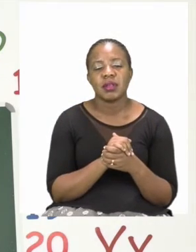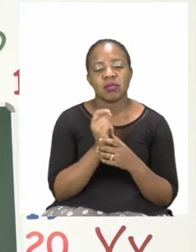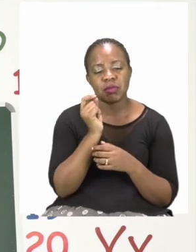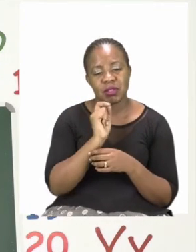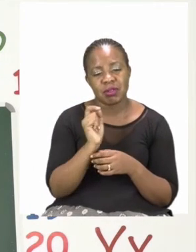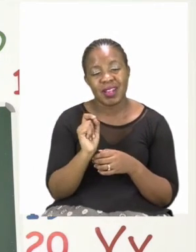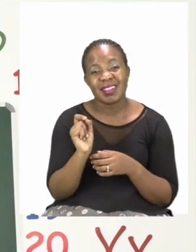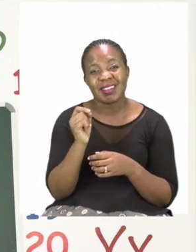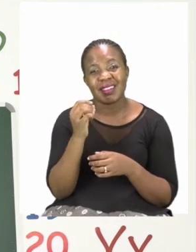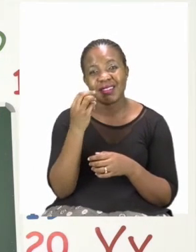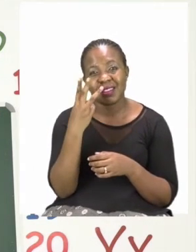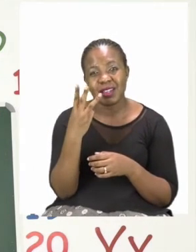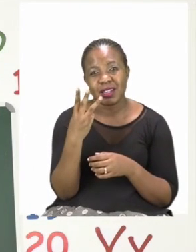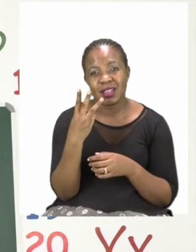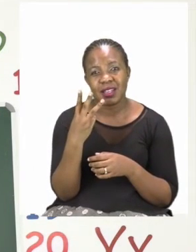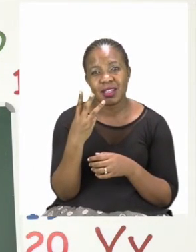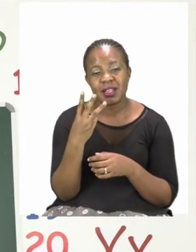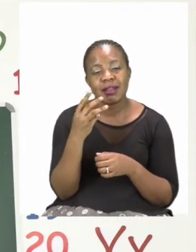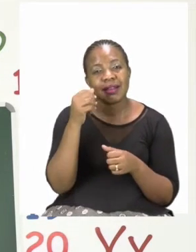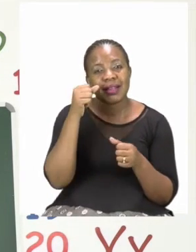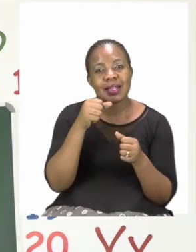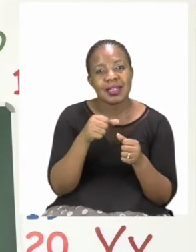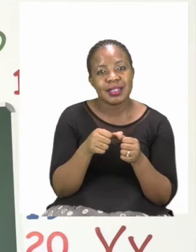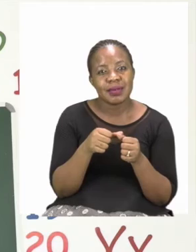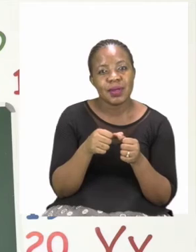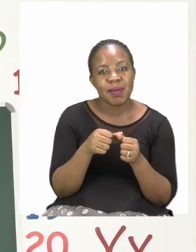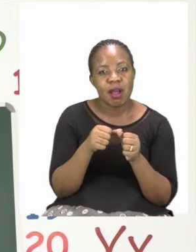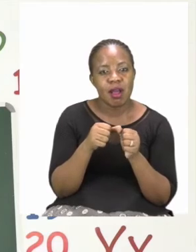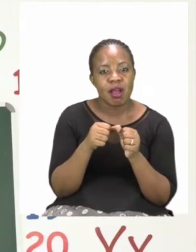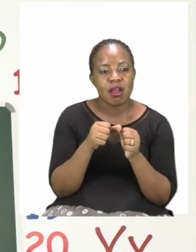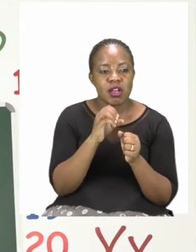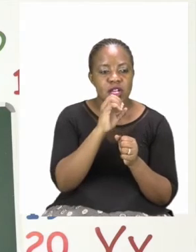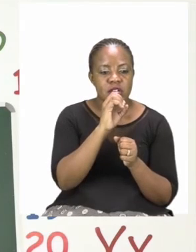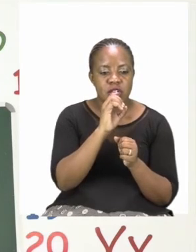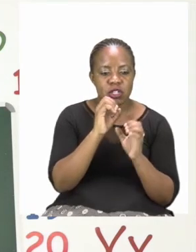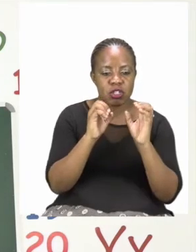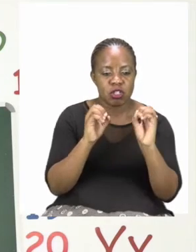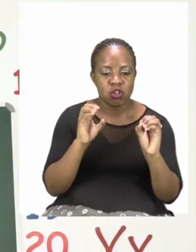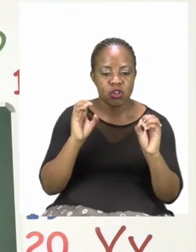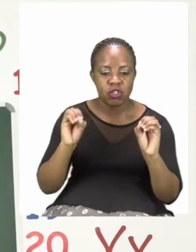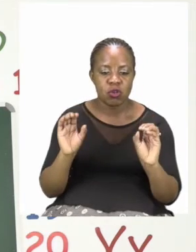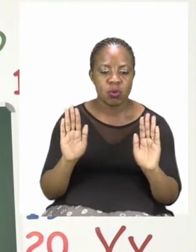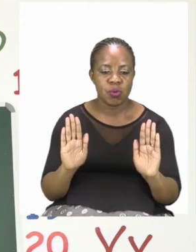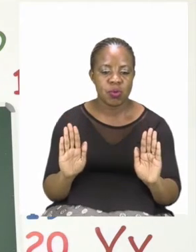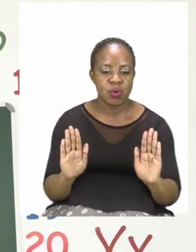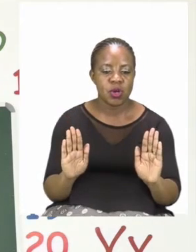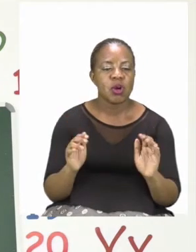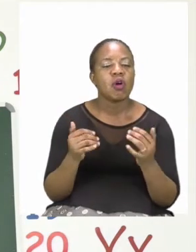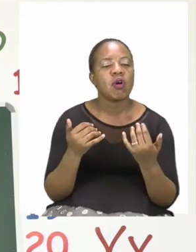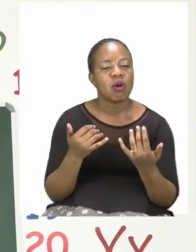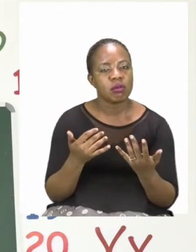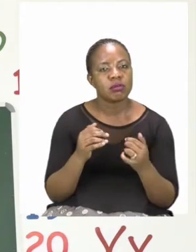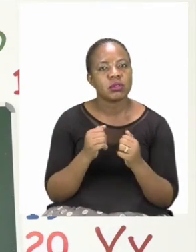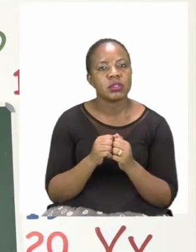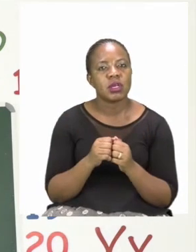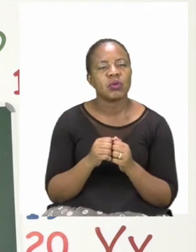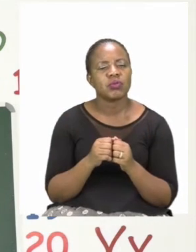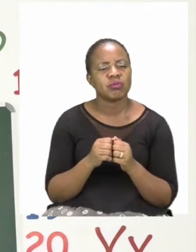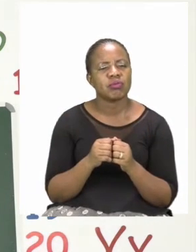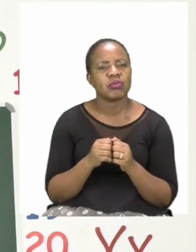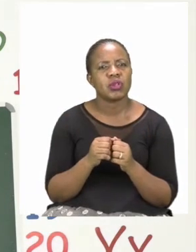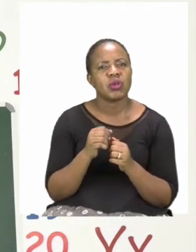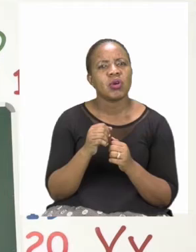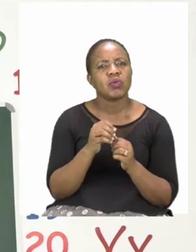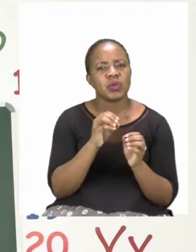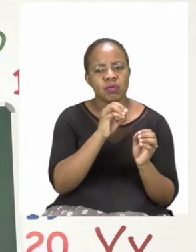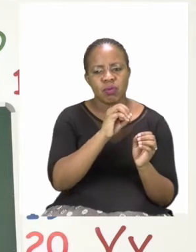3. But remember, we covered the zeros, so we need to bring them back. And only